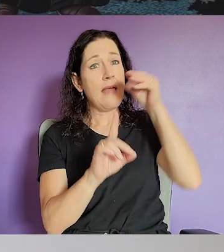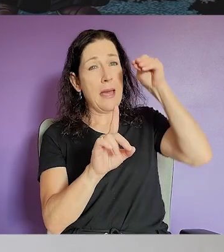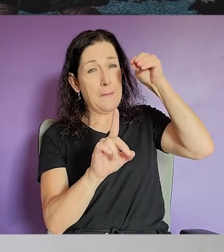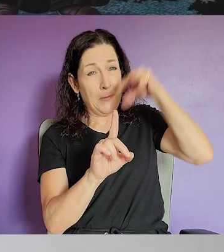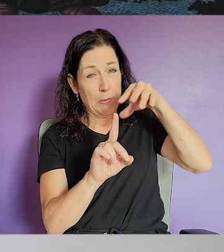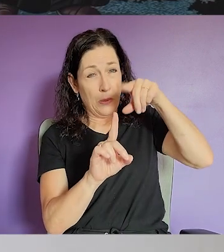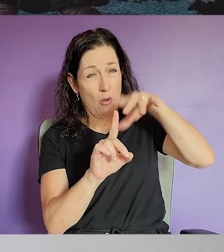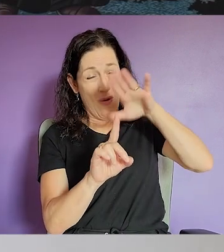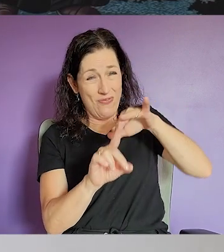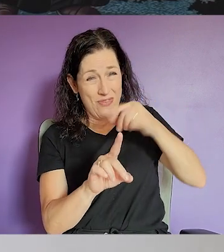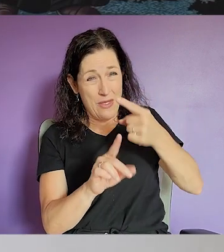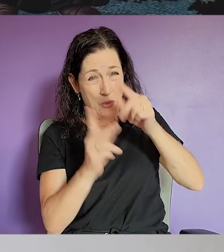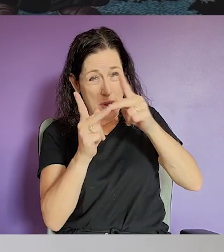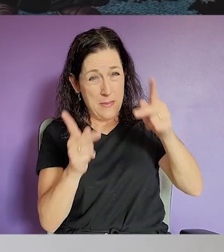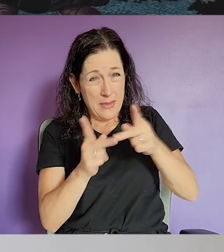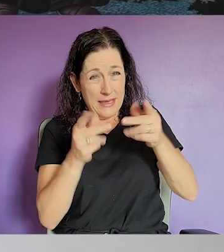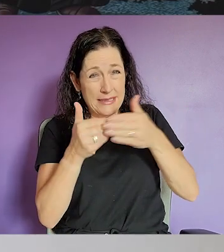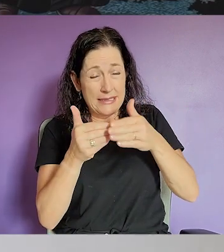And that's the way